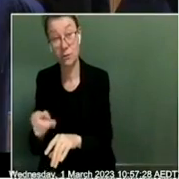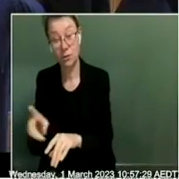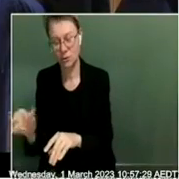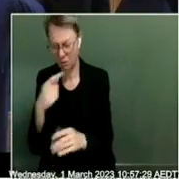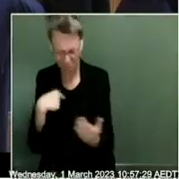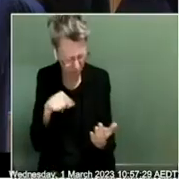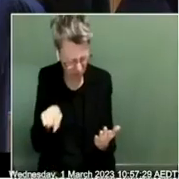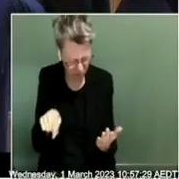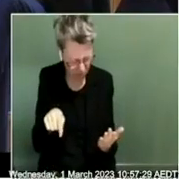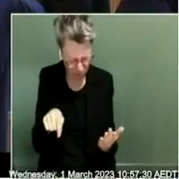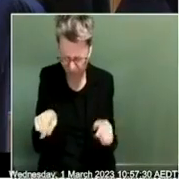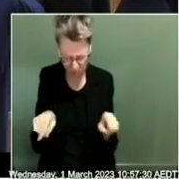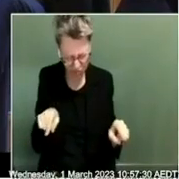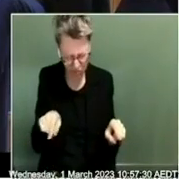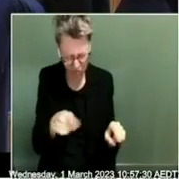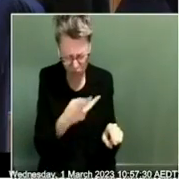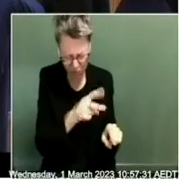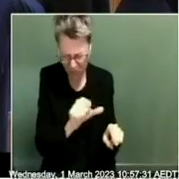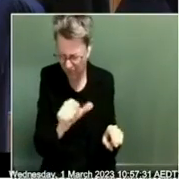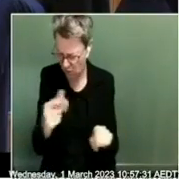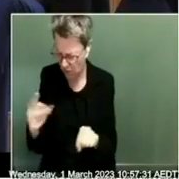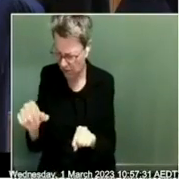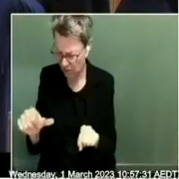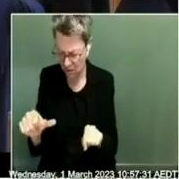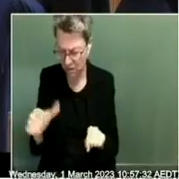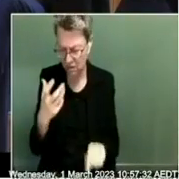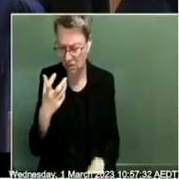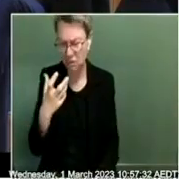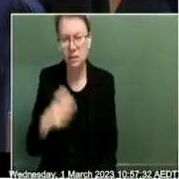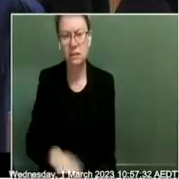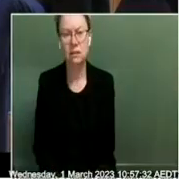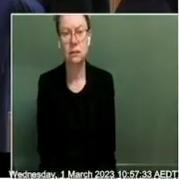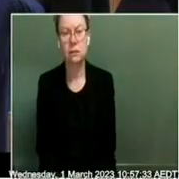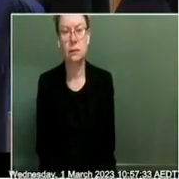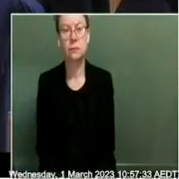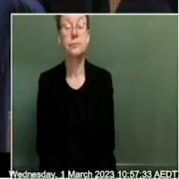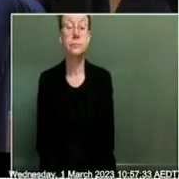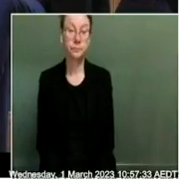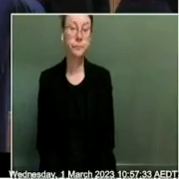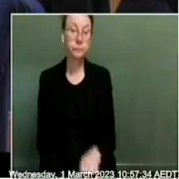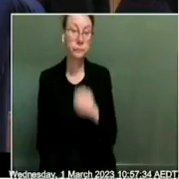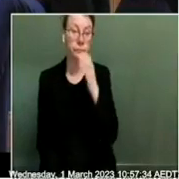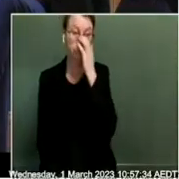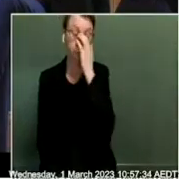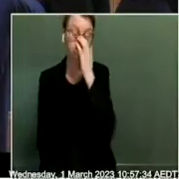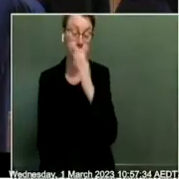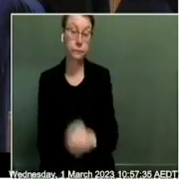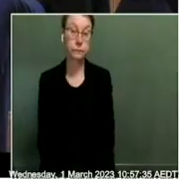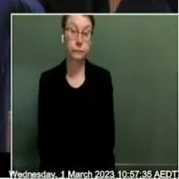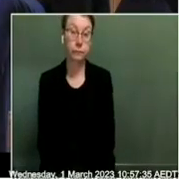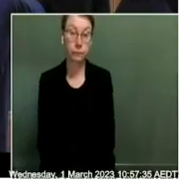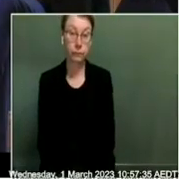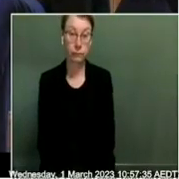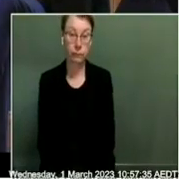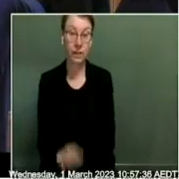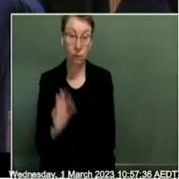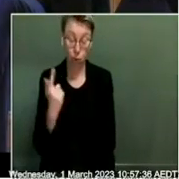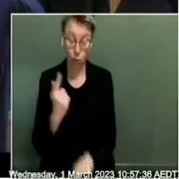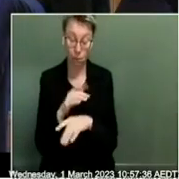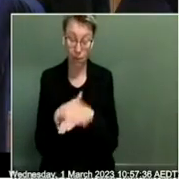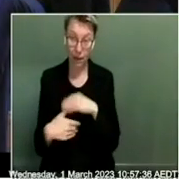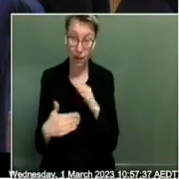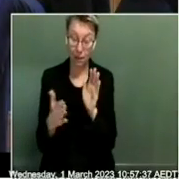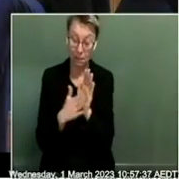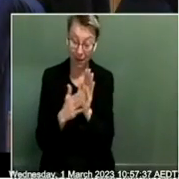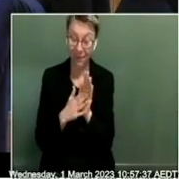amazing. And Tony, you said about Dad, you know, when we spoke about Mum and Dad meeting in Fitzroy and Dad's Camilla